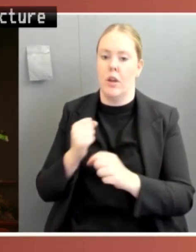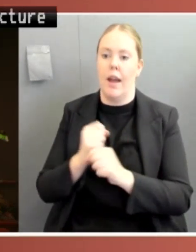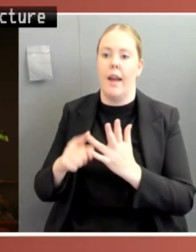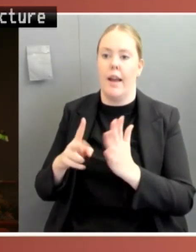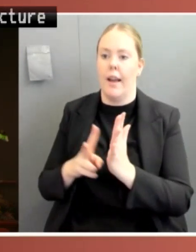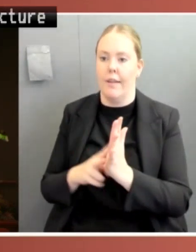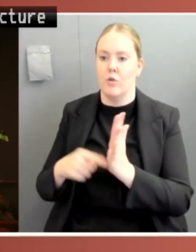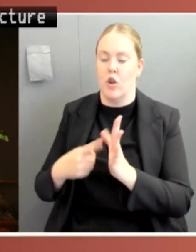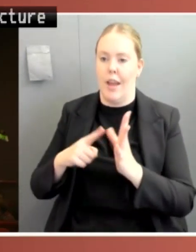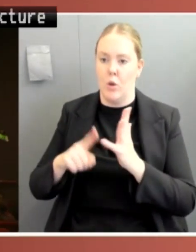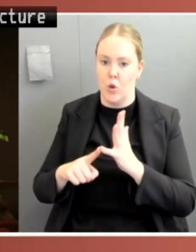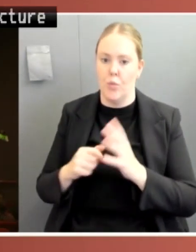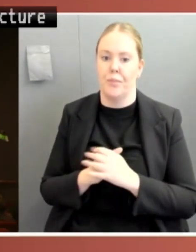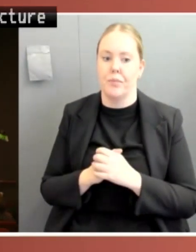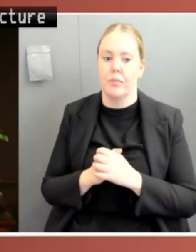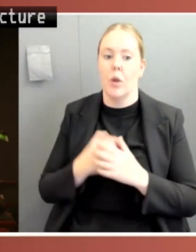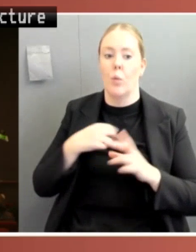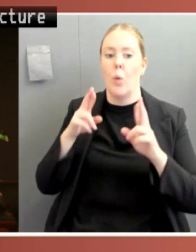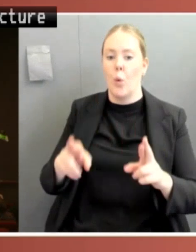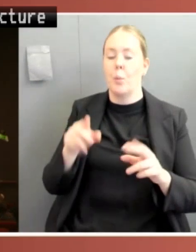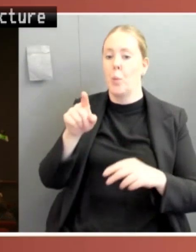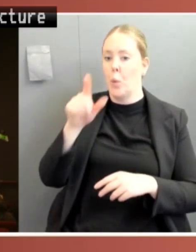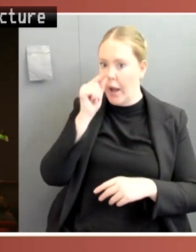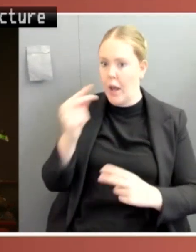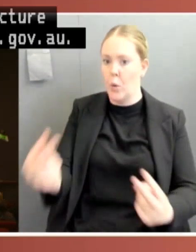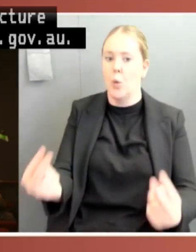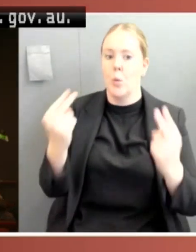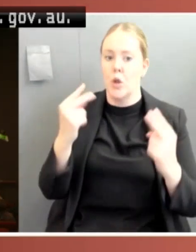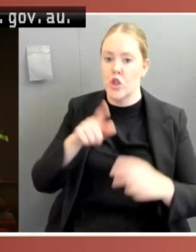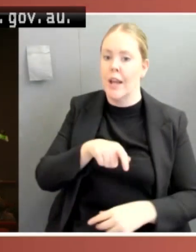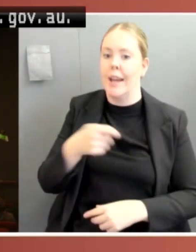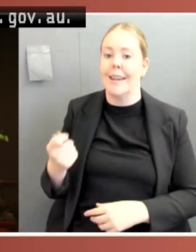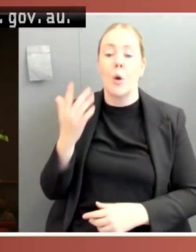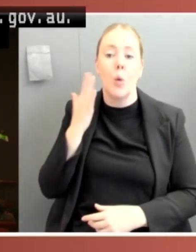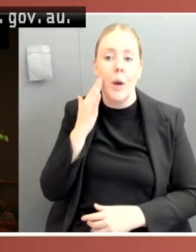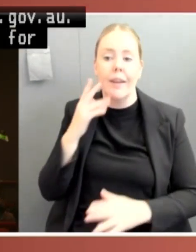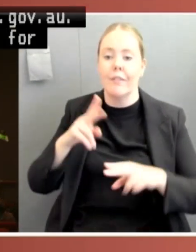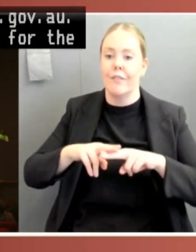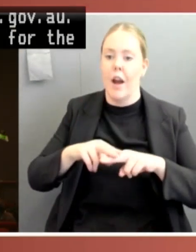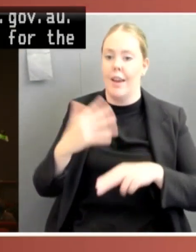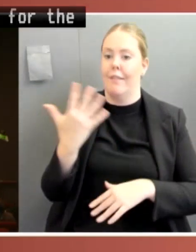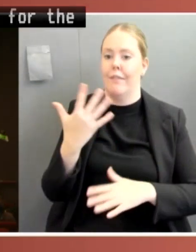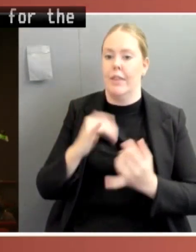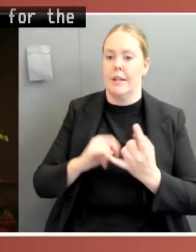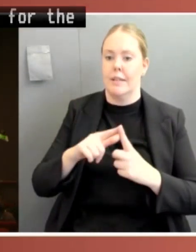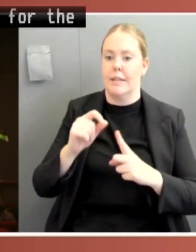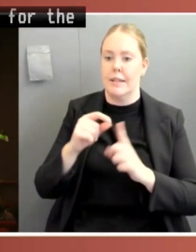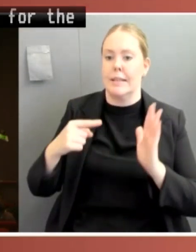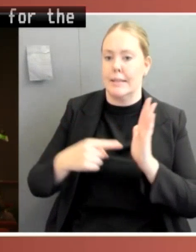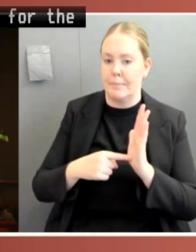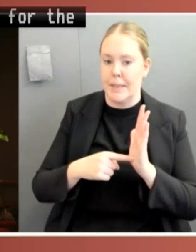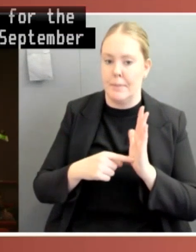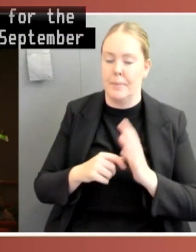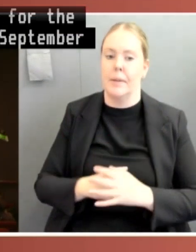can join us for our next lecture which will be on Friday the 15th of September presented by Ms. Lena Rikula-Tamang Director